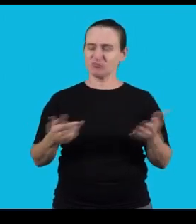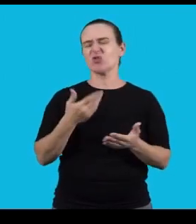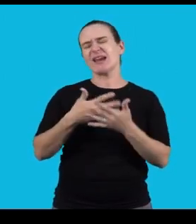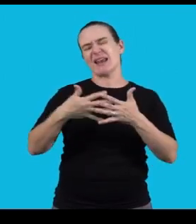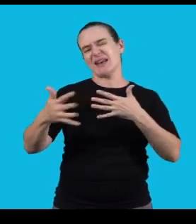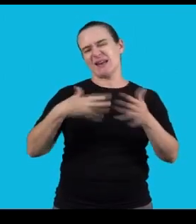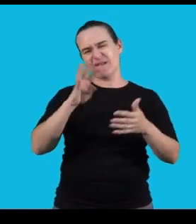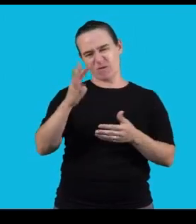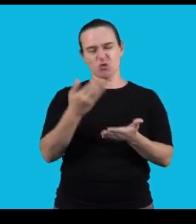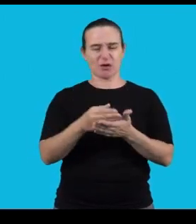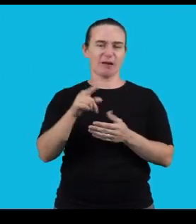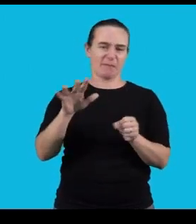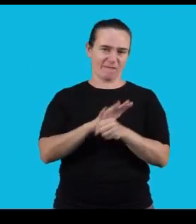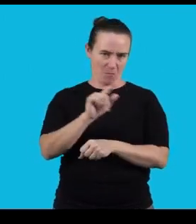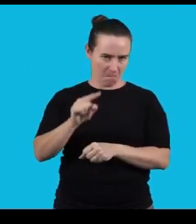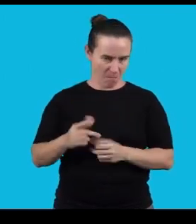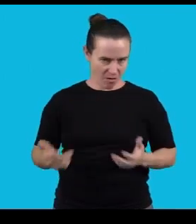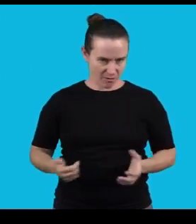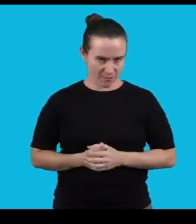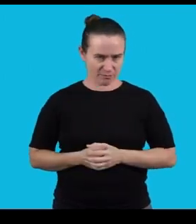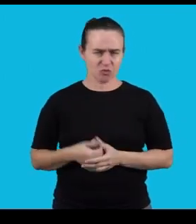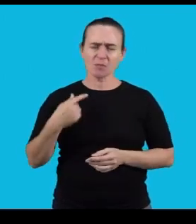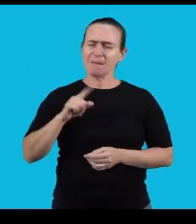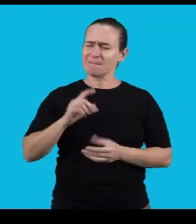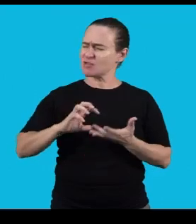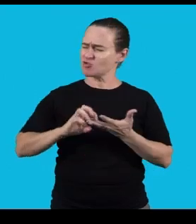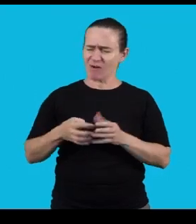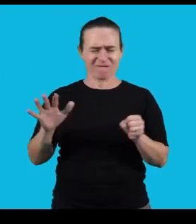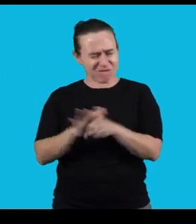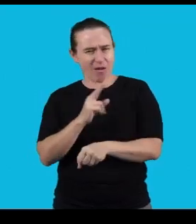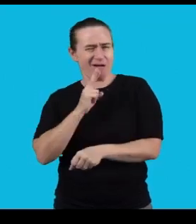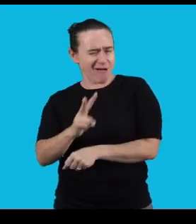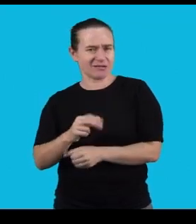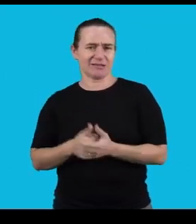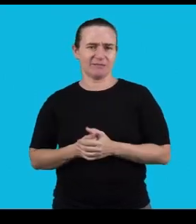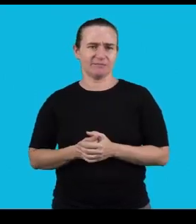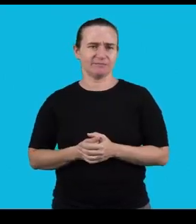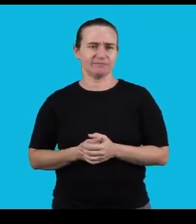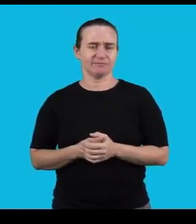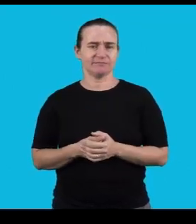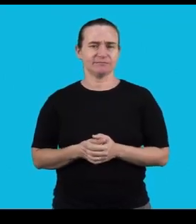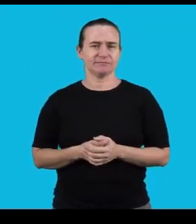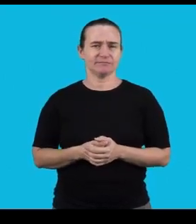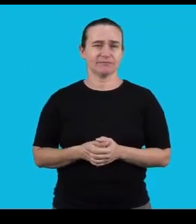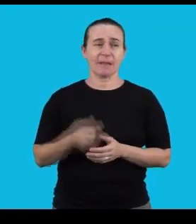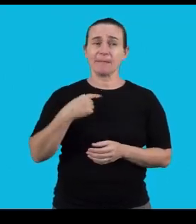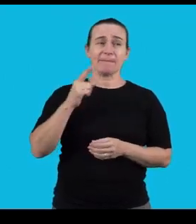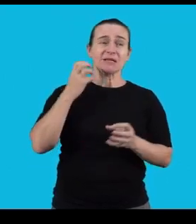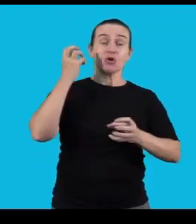any 4, you get your marks. So maximize your answers and be careful not to confuse maculae